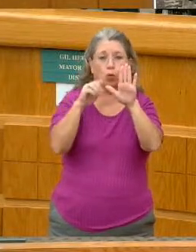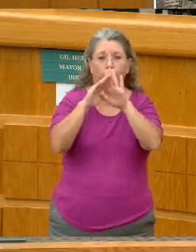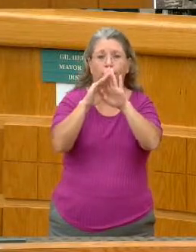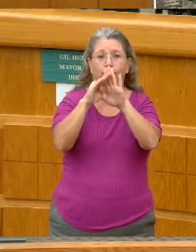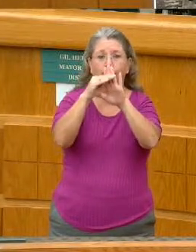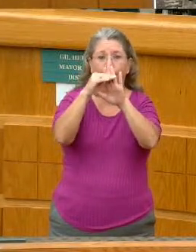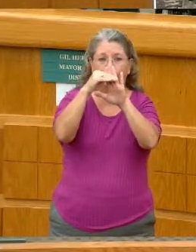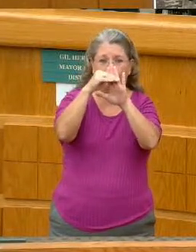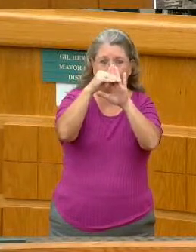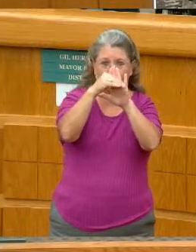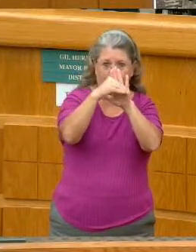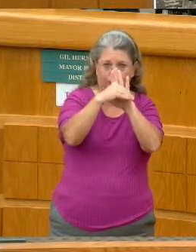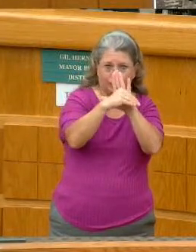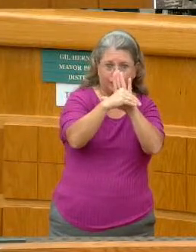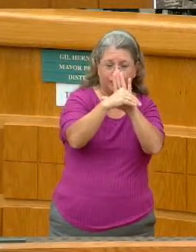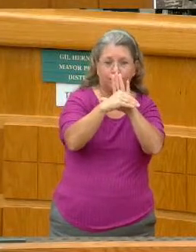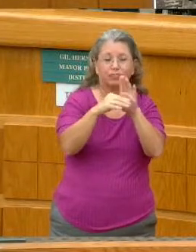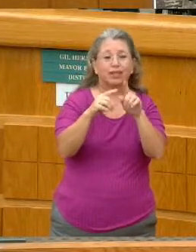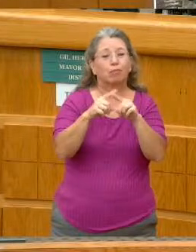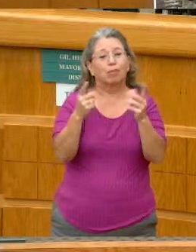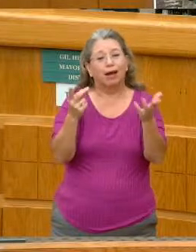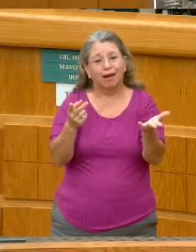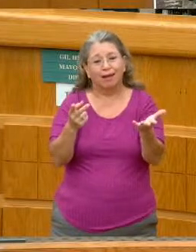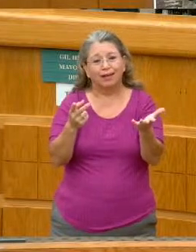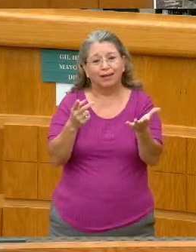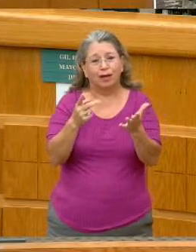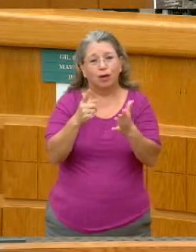direction. But look at the cost.